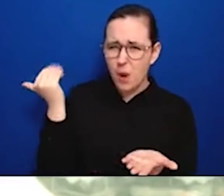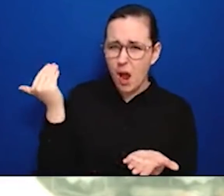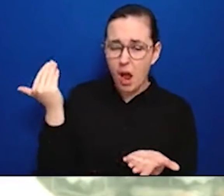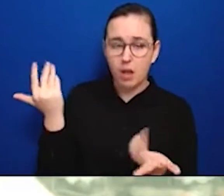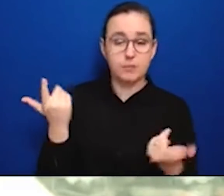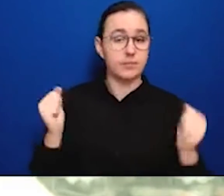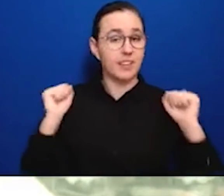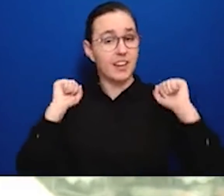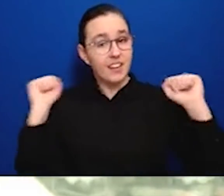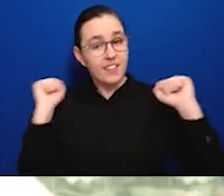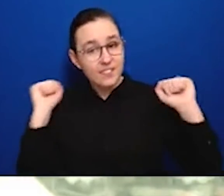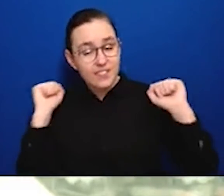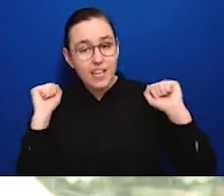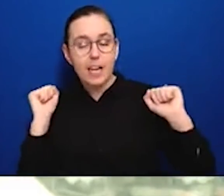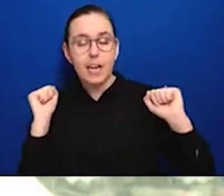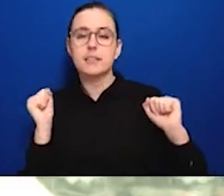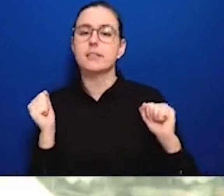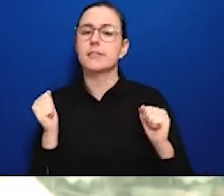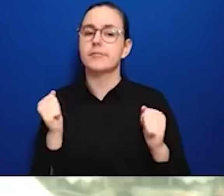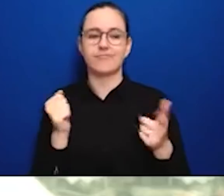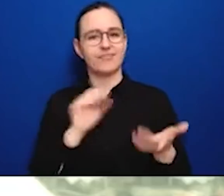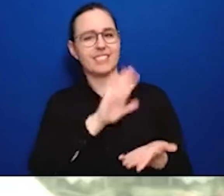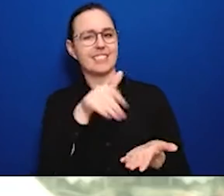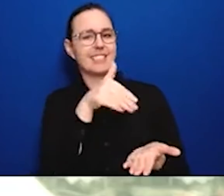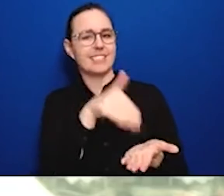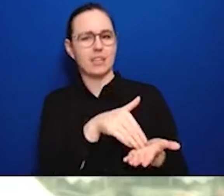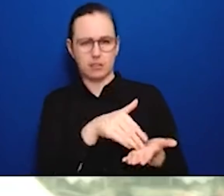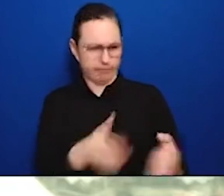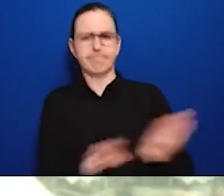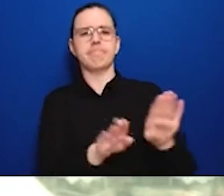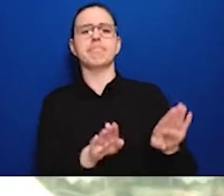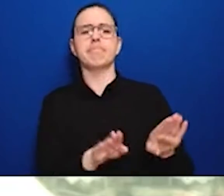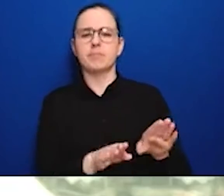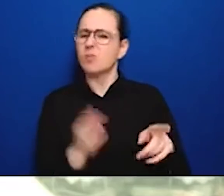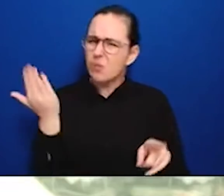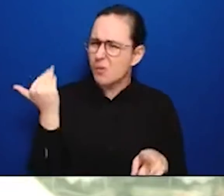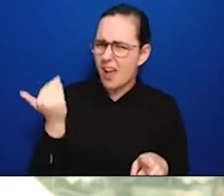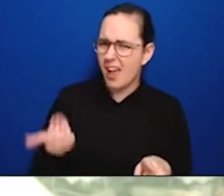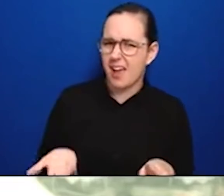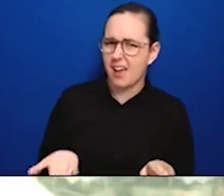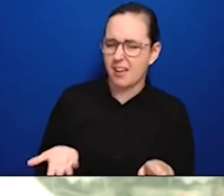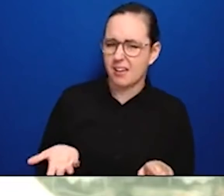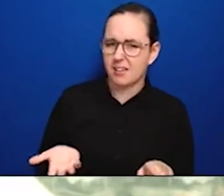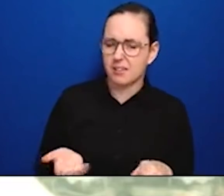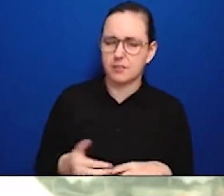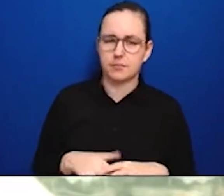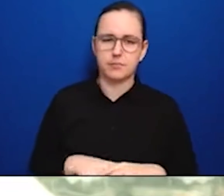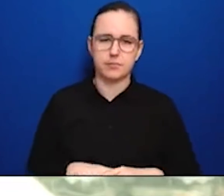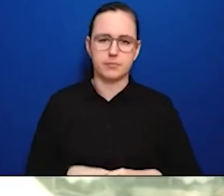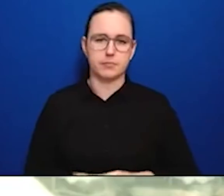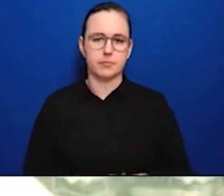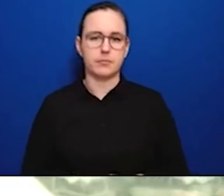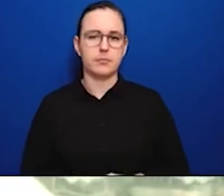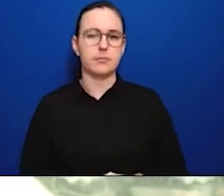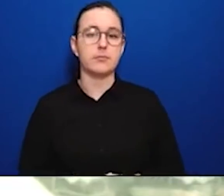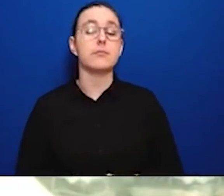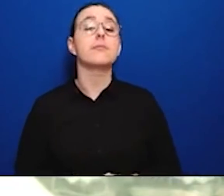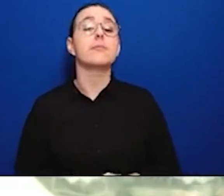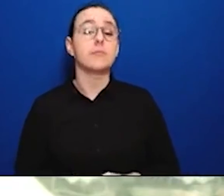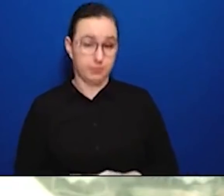fitness facilities were shut down? Yeah. First, your first question, Binder,